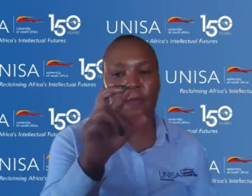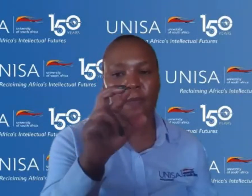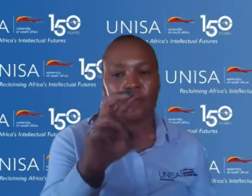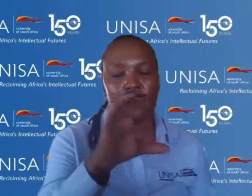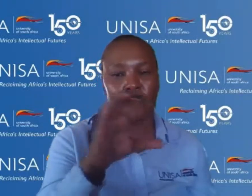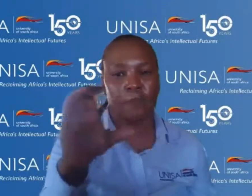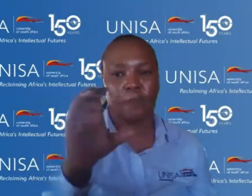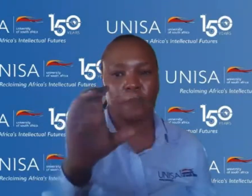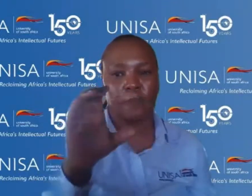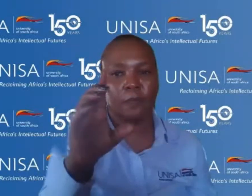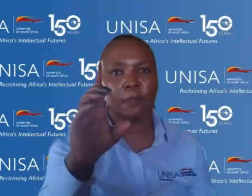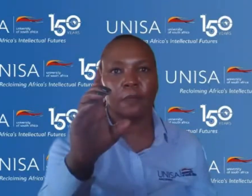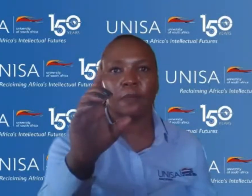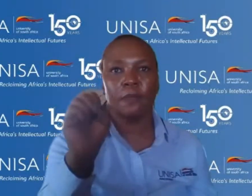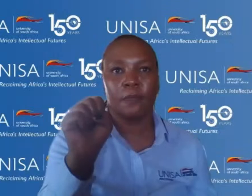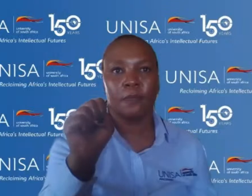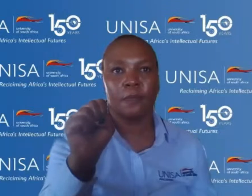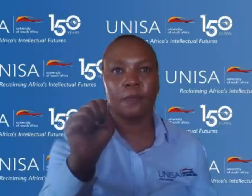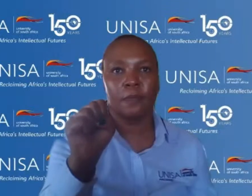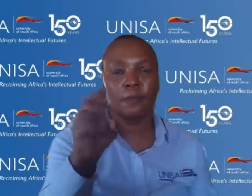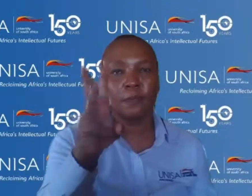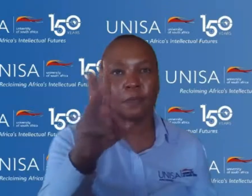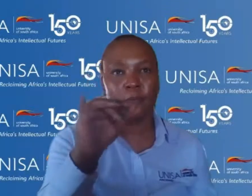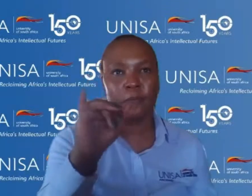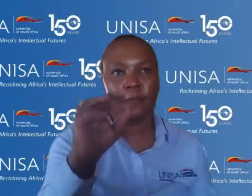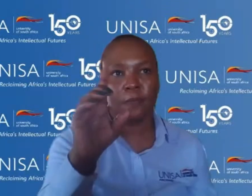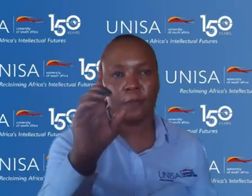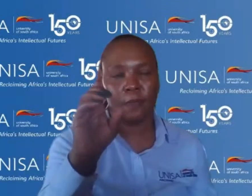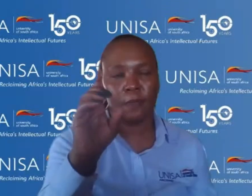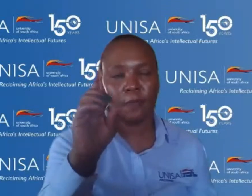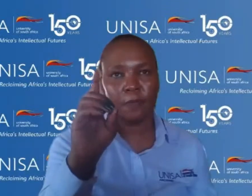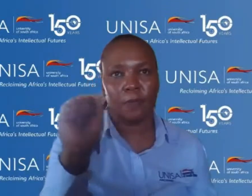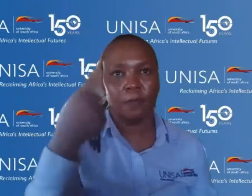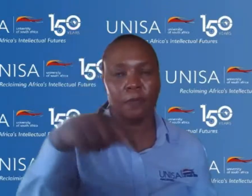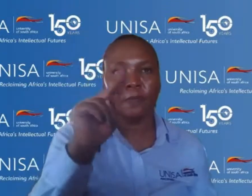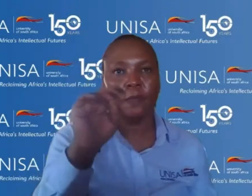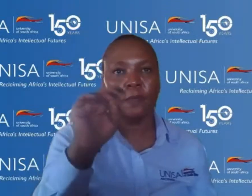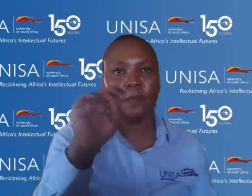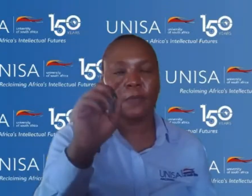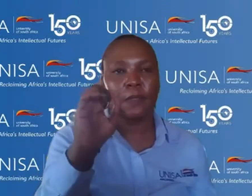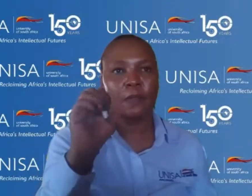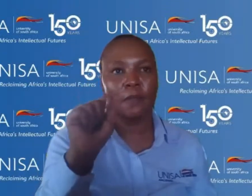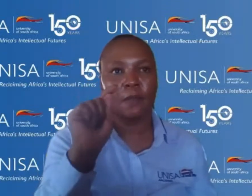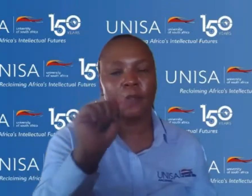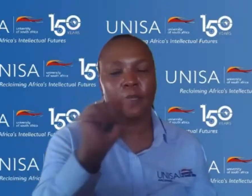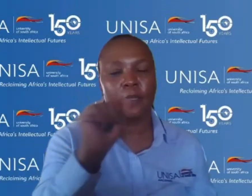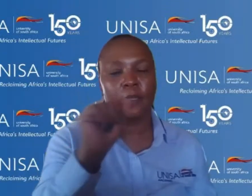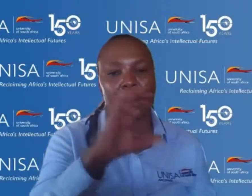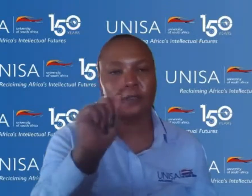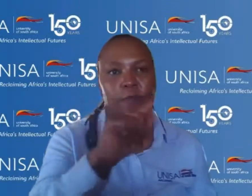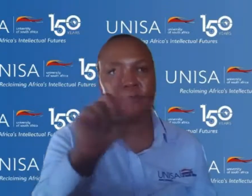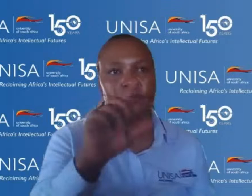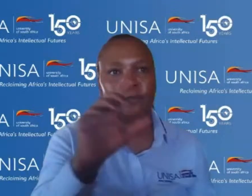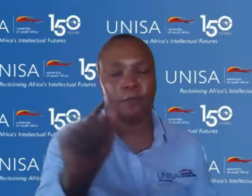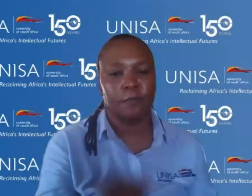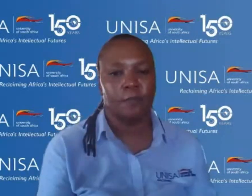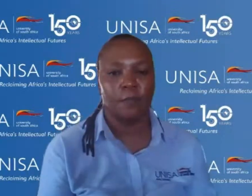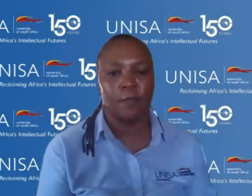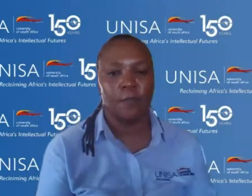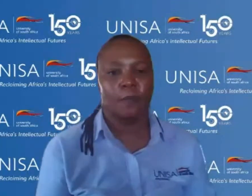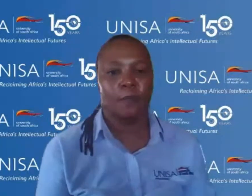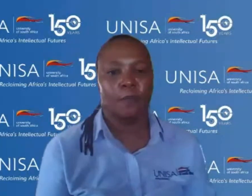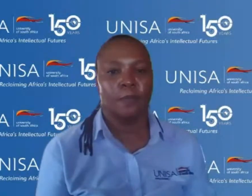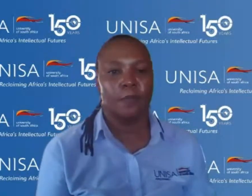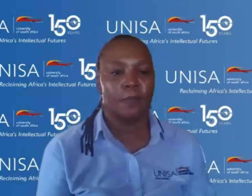arcswid@unisa.ac.za, and then I will then forward it to the people that you need. Thank you so much.